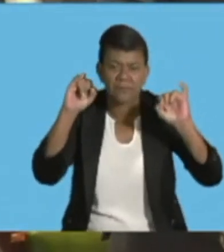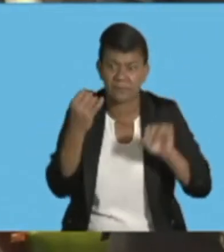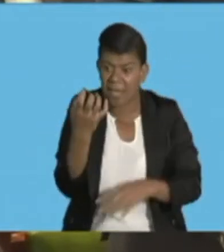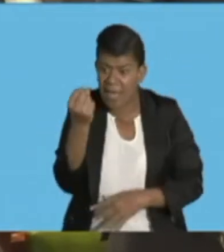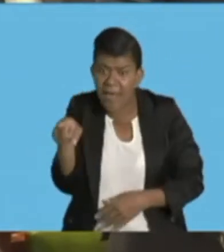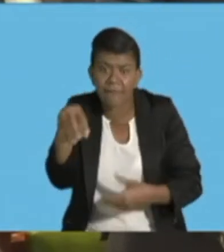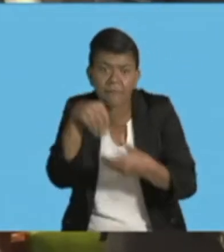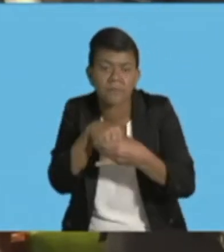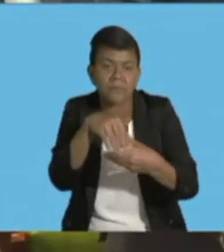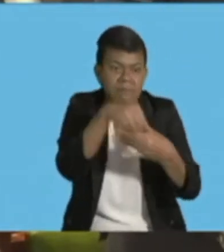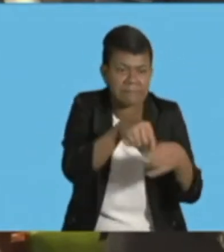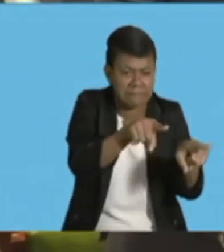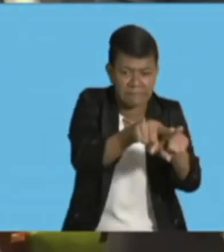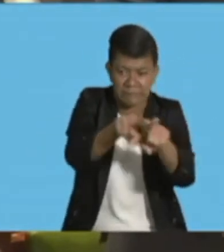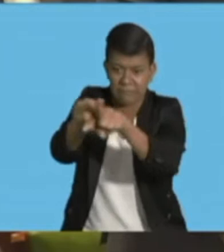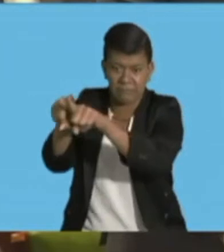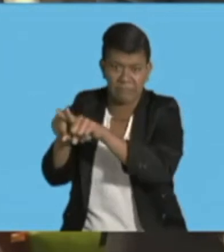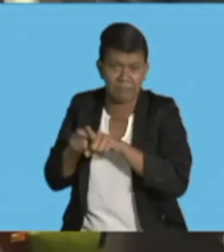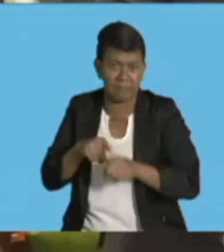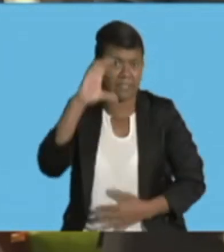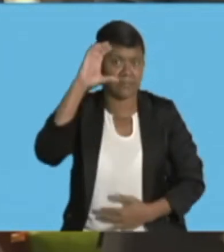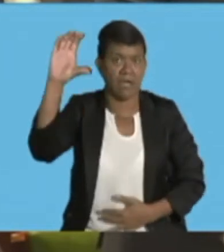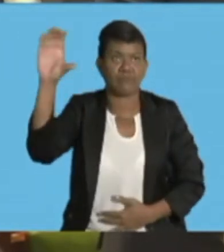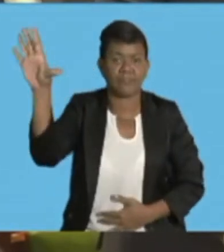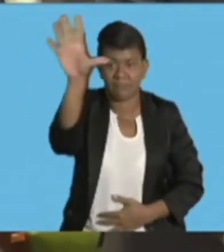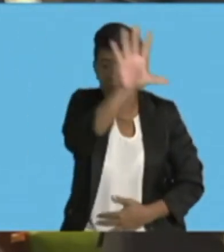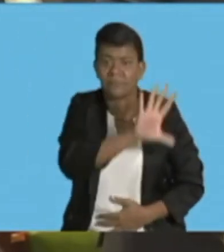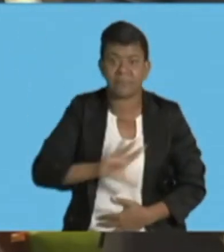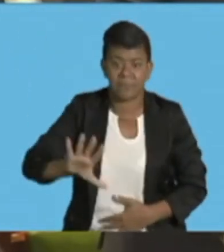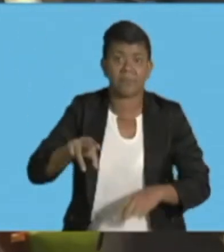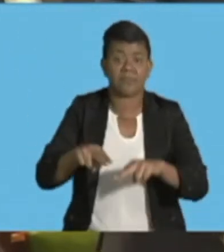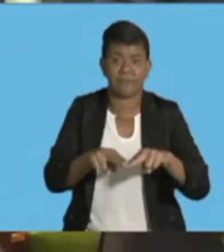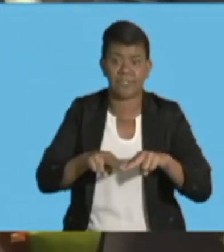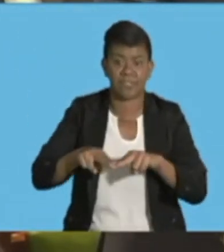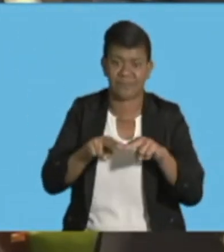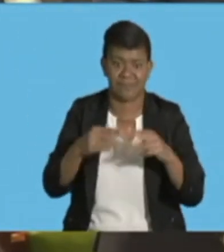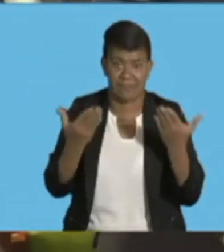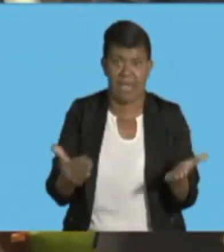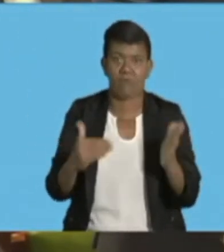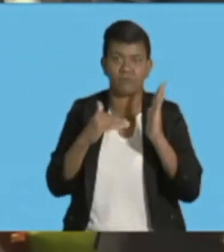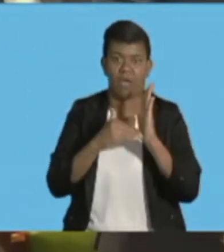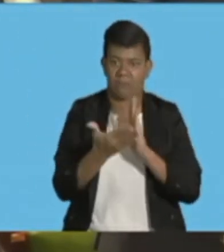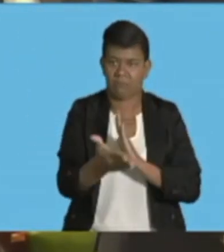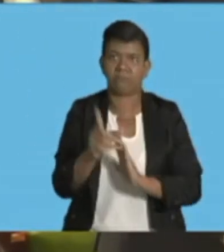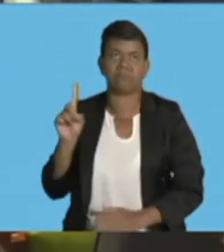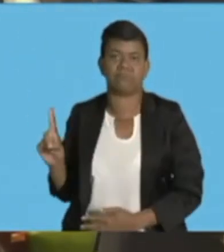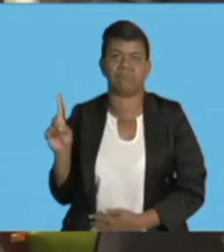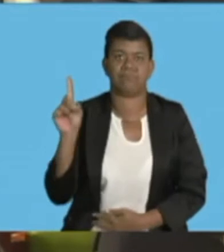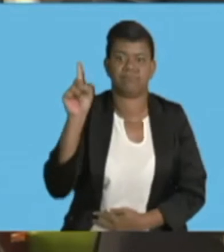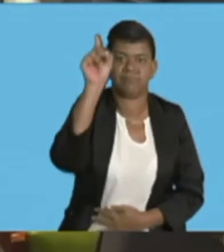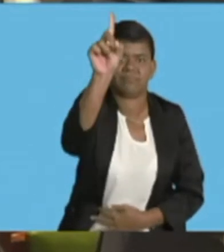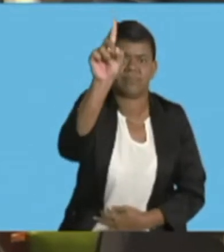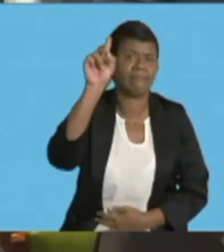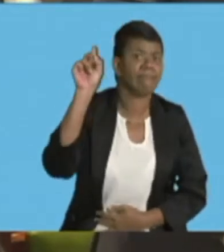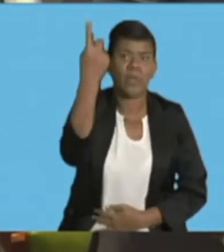outcomes over the next 2 years. Mr. Speaker, sir, Fiji's position also was enhanced because Fiji is the first ever country to